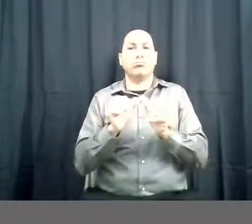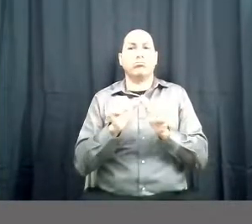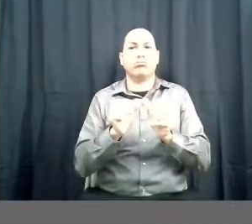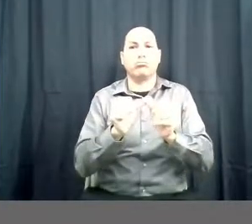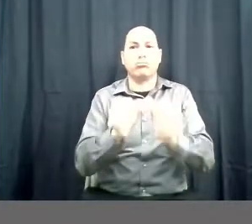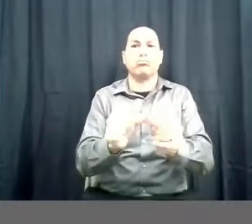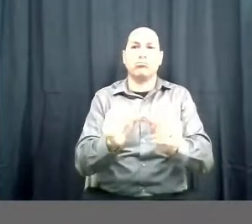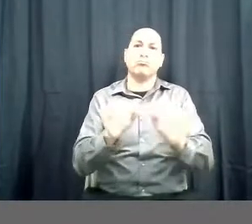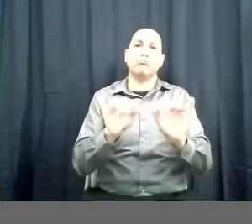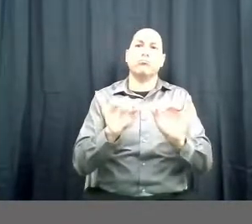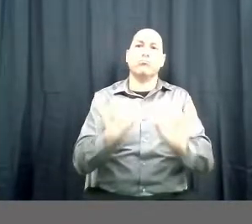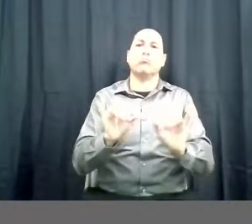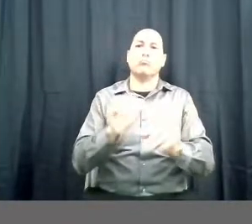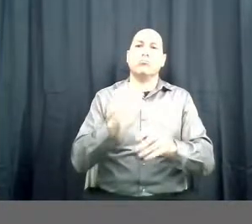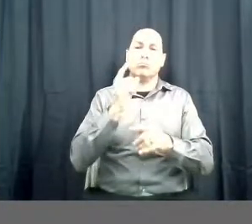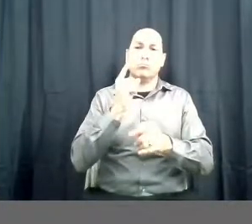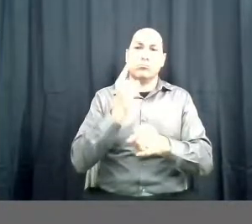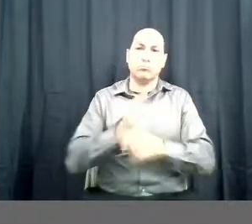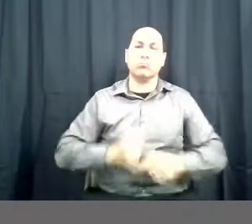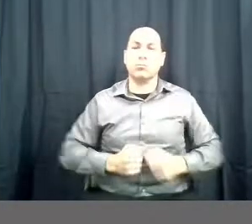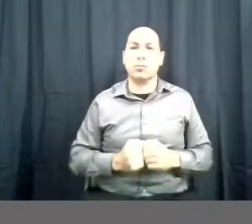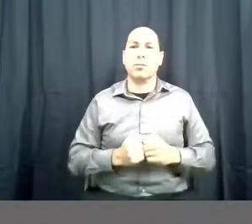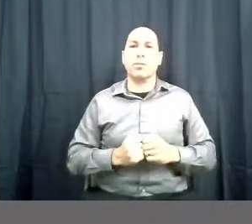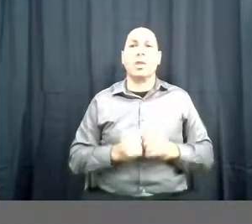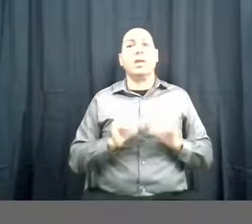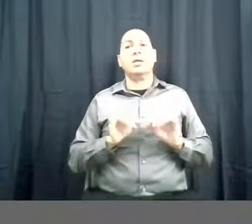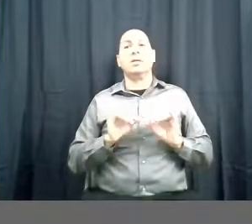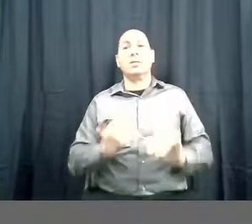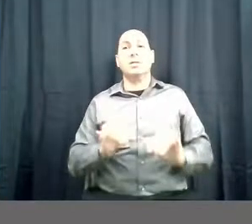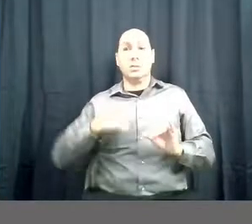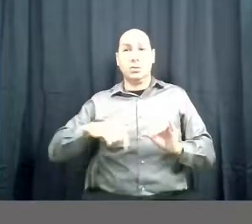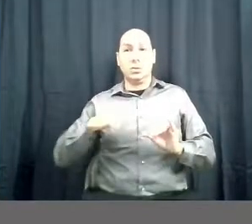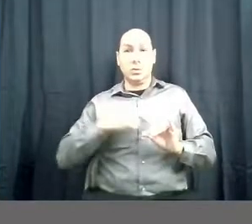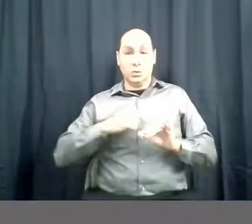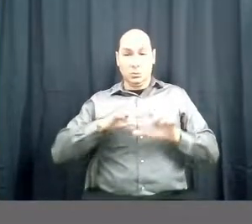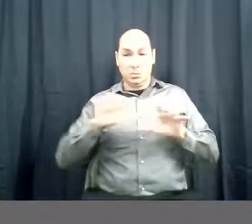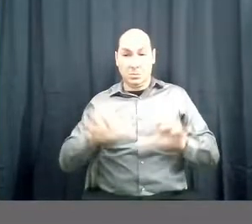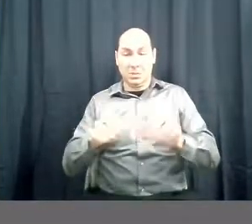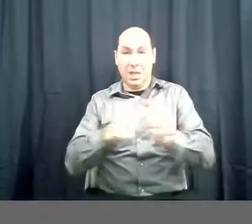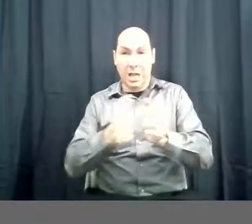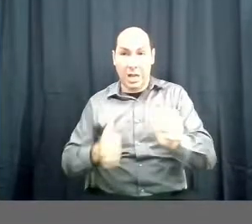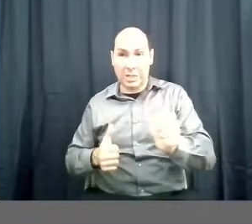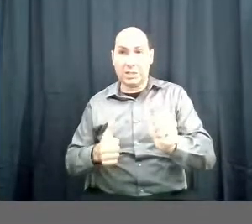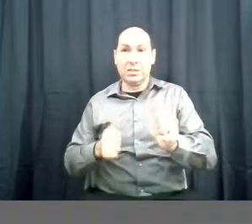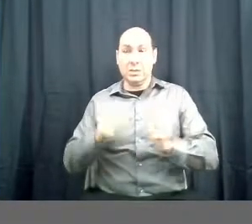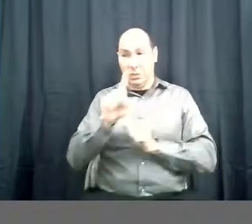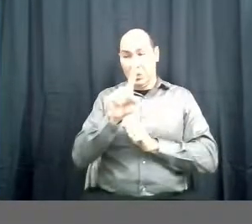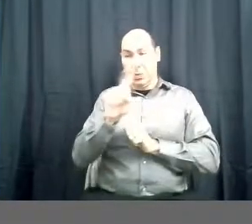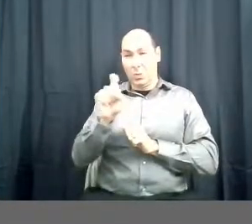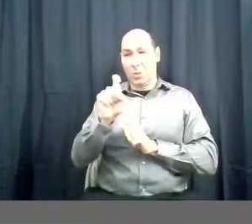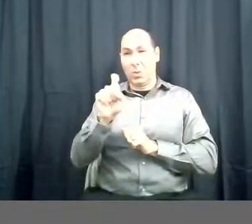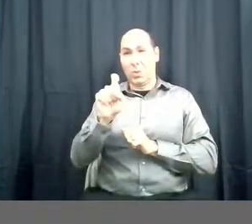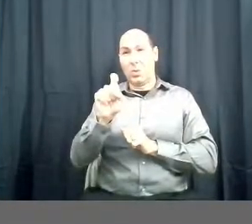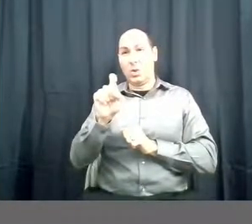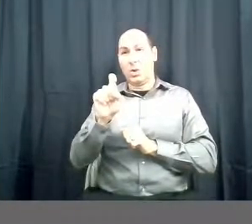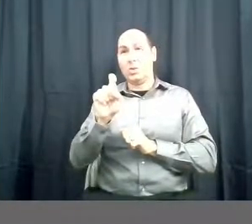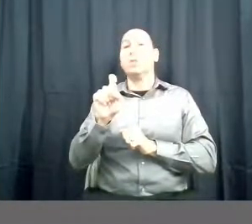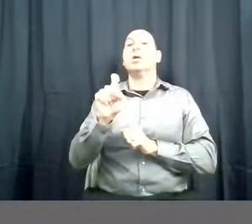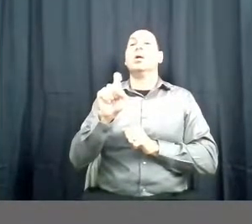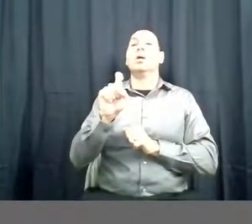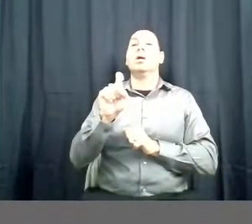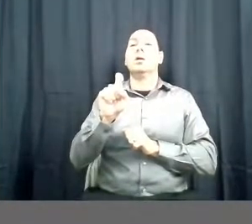2018 fiscal plan to now. Even though they outperformed the last fiscal plan by 100, they underperformed the